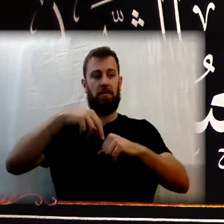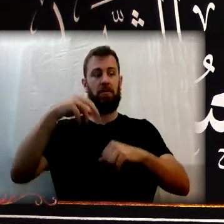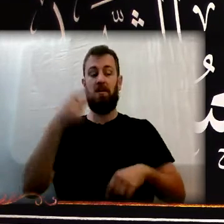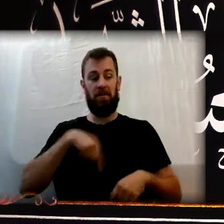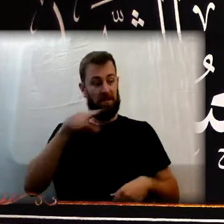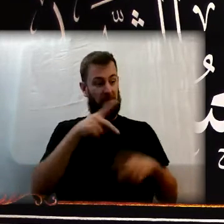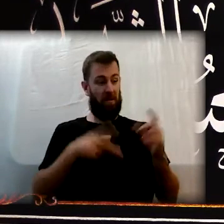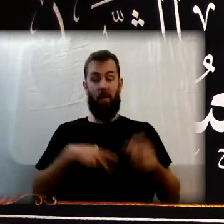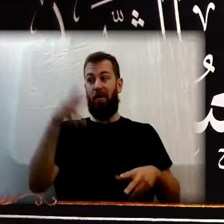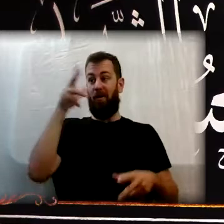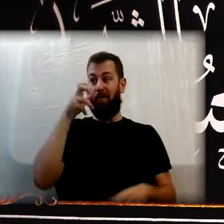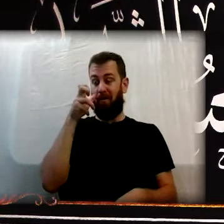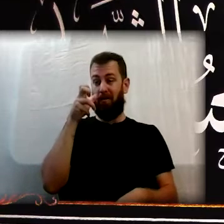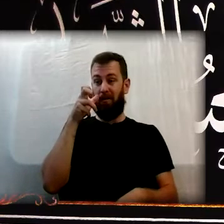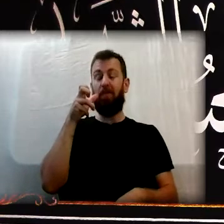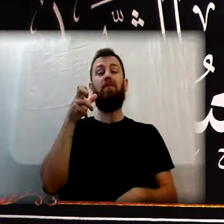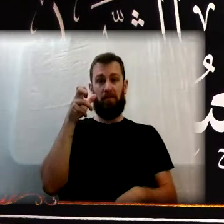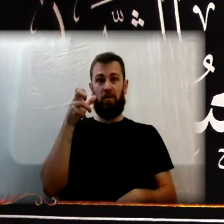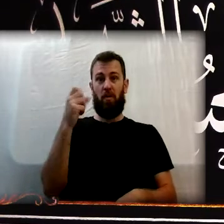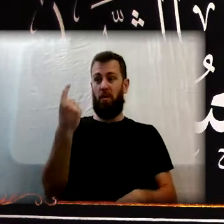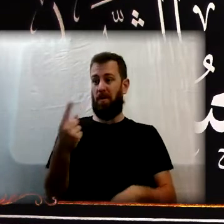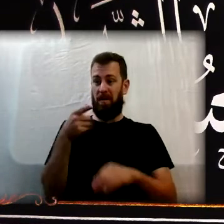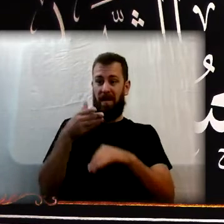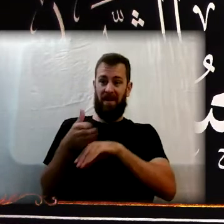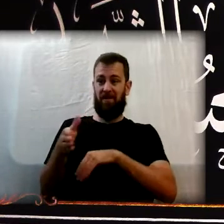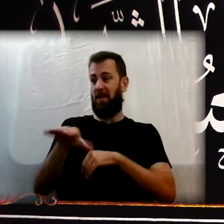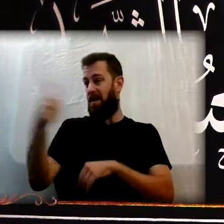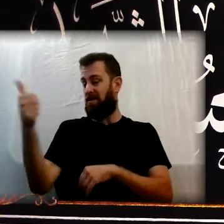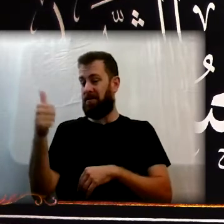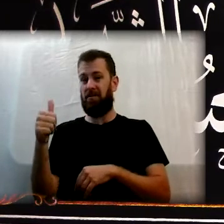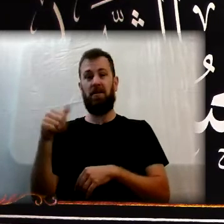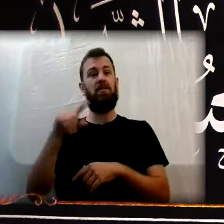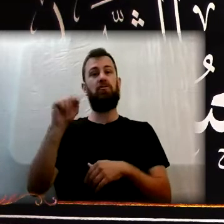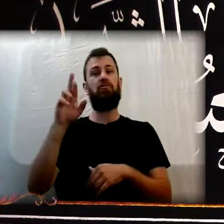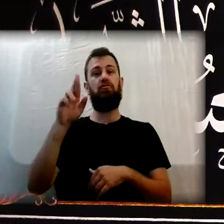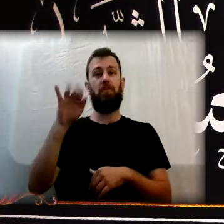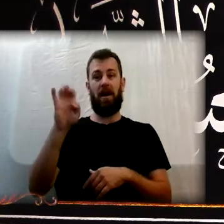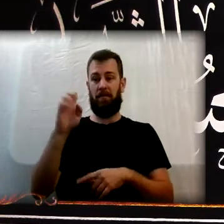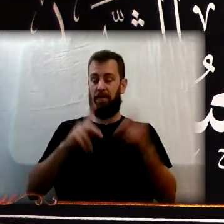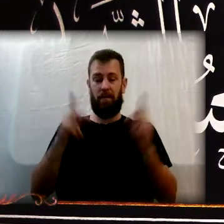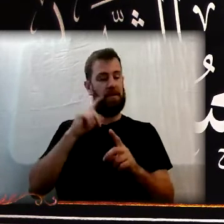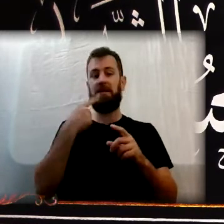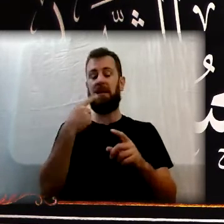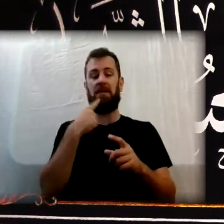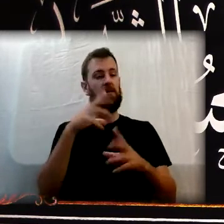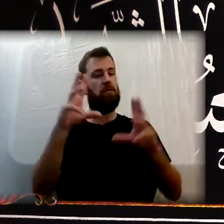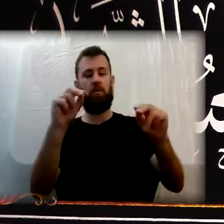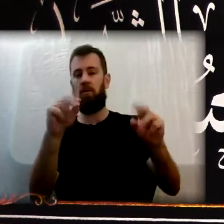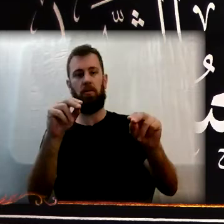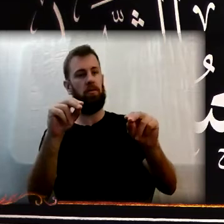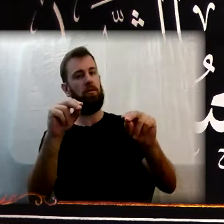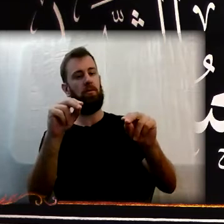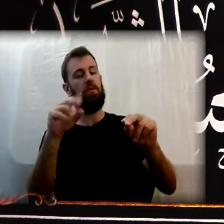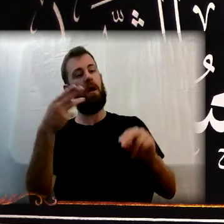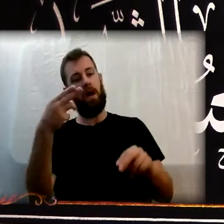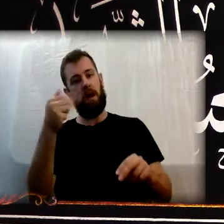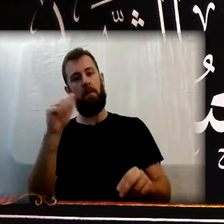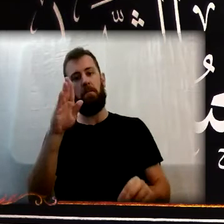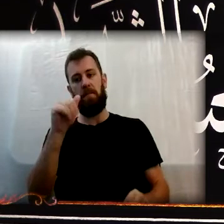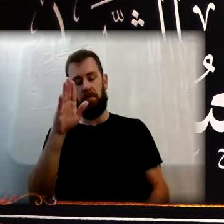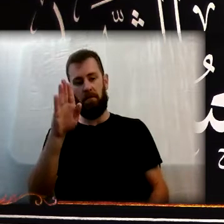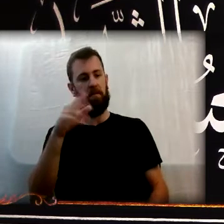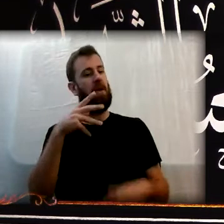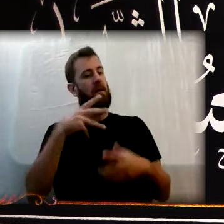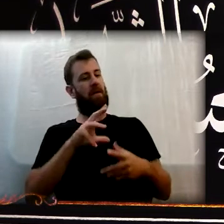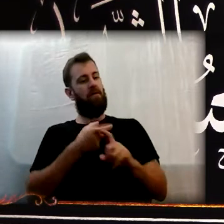to be trampled, one after the other, the different tribes people came forward and said, "No, Habib is from our